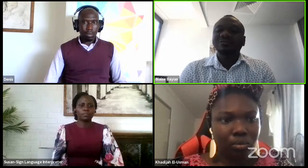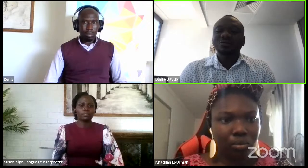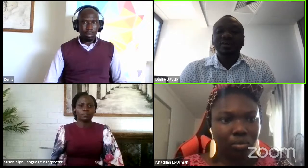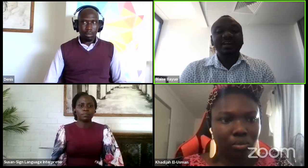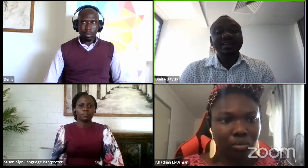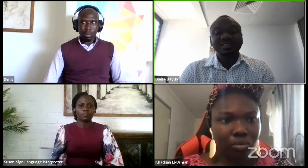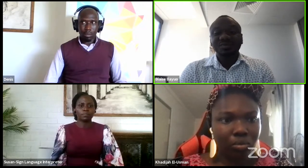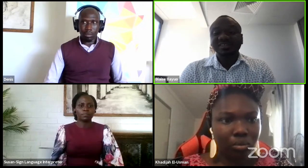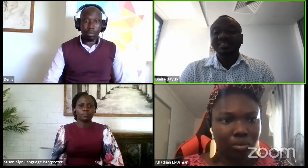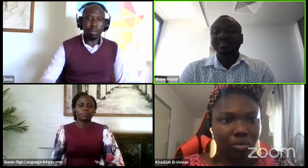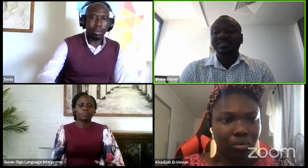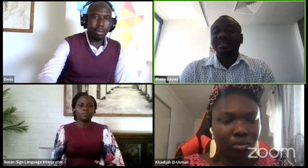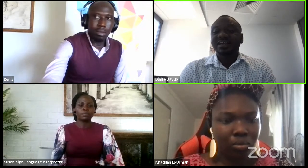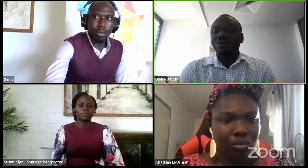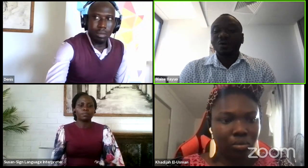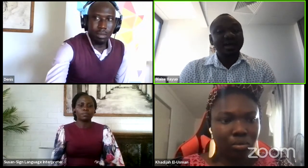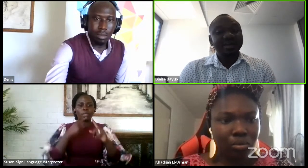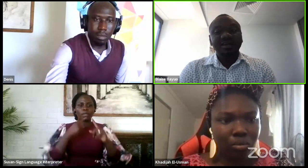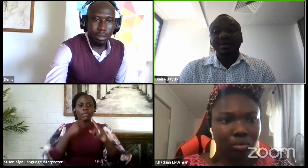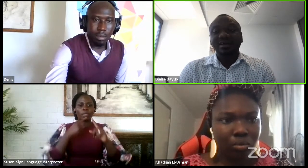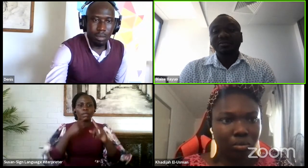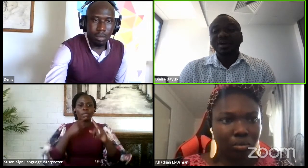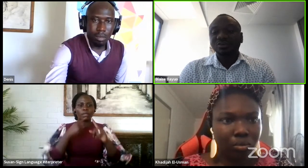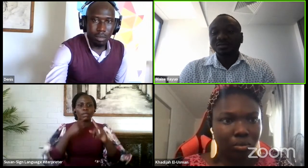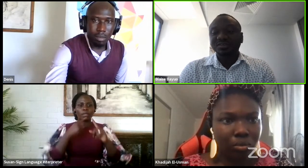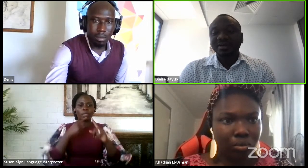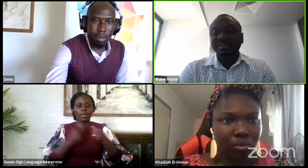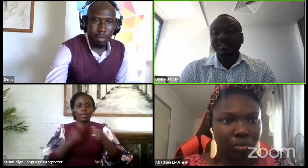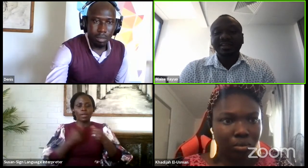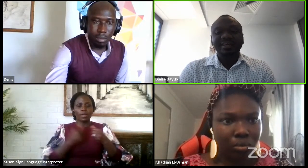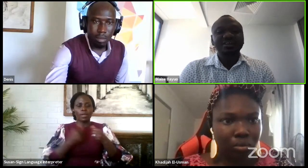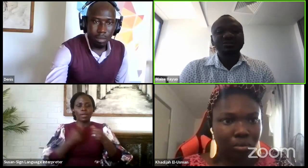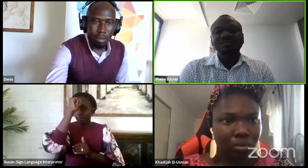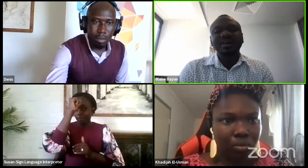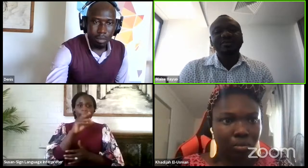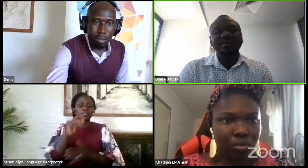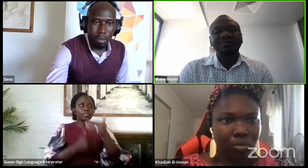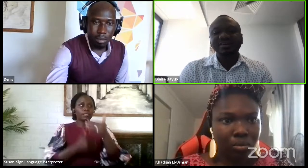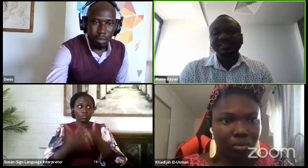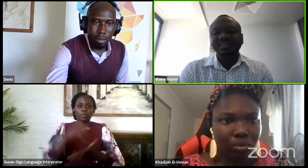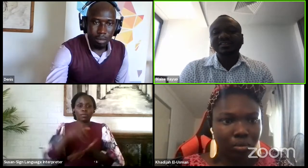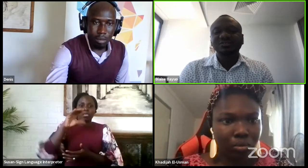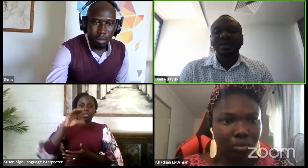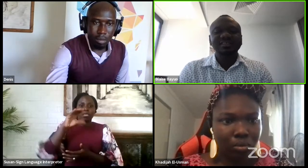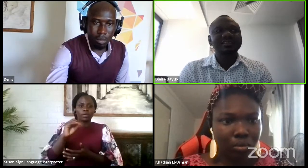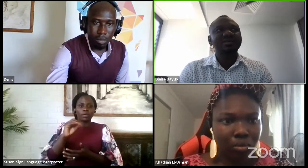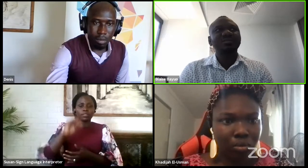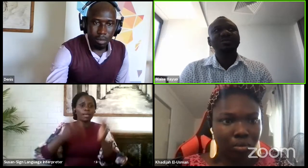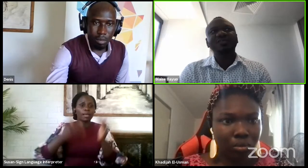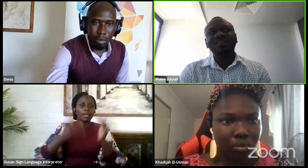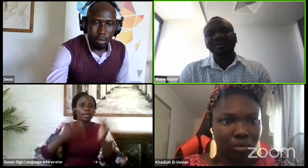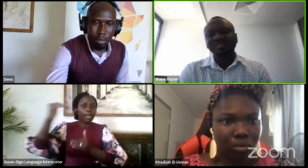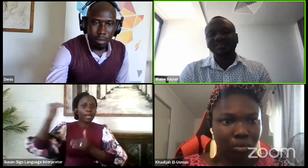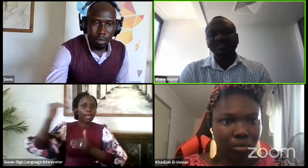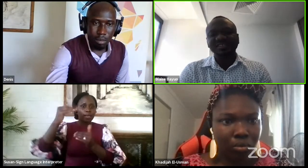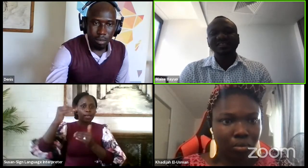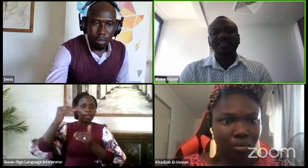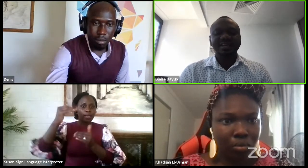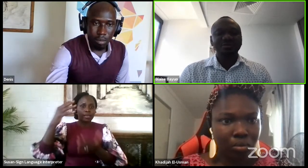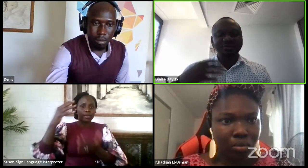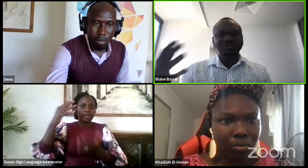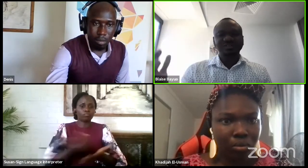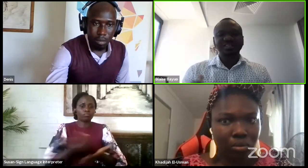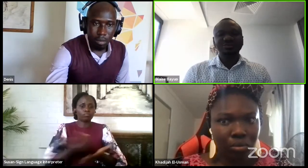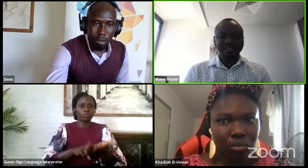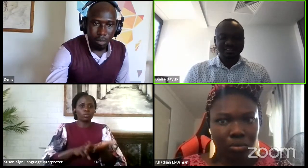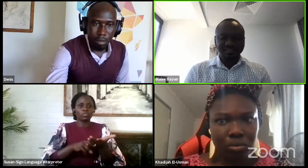all have over 90% or higher adoption rate and are used by residents to access both government services.